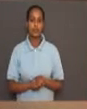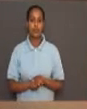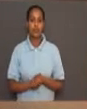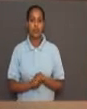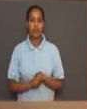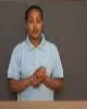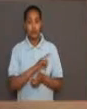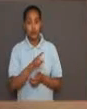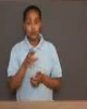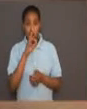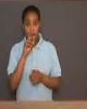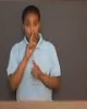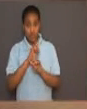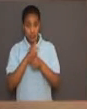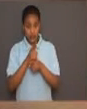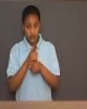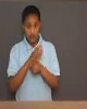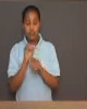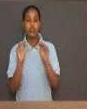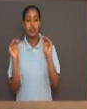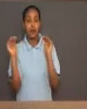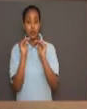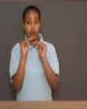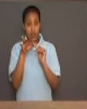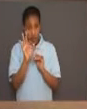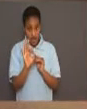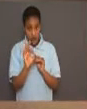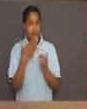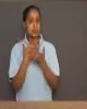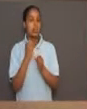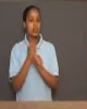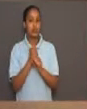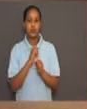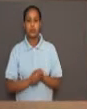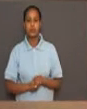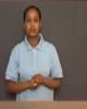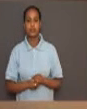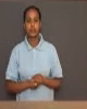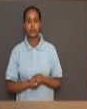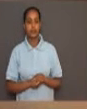If those are the answers and the equations you got, great job.